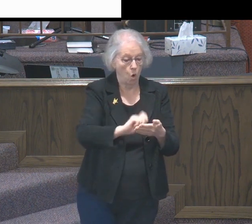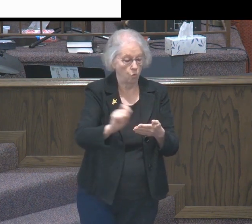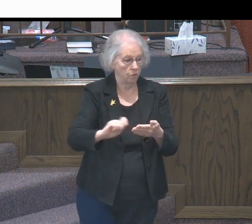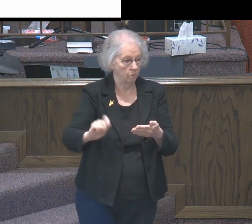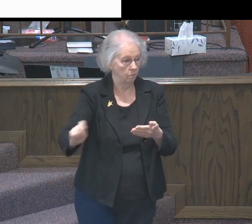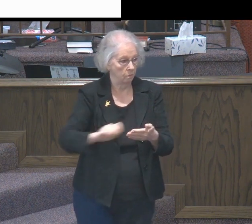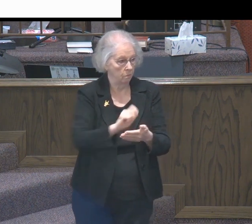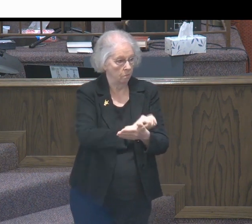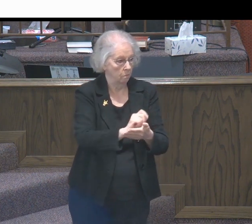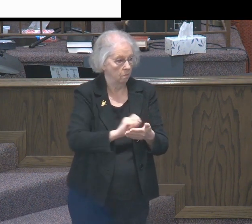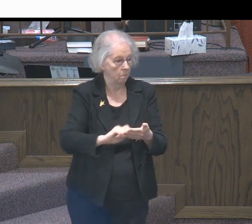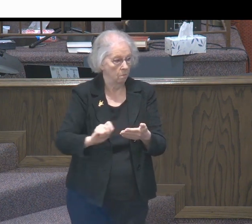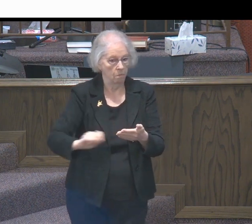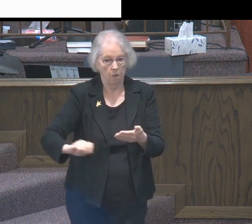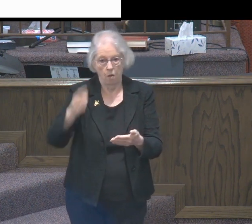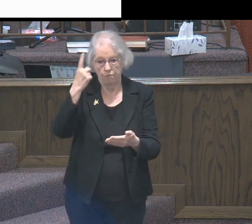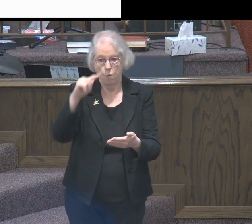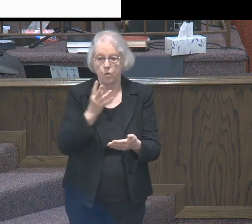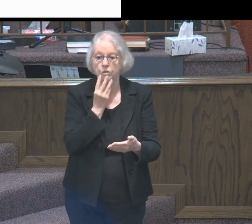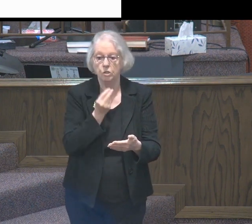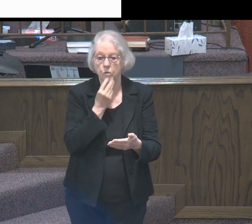oral or the scribal law was the